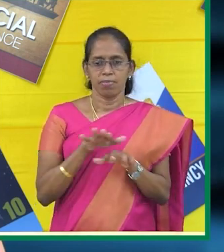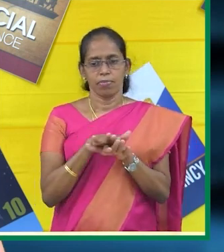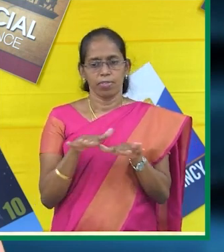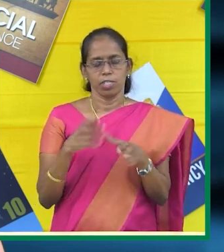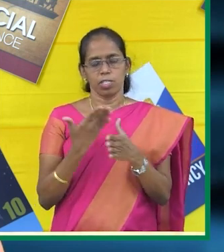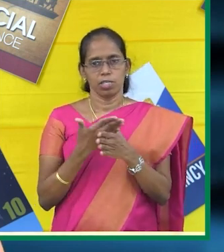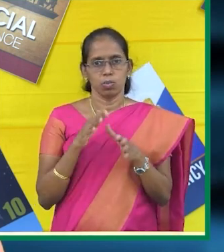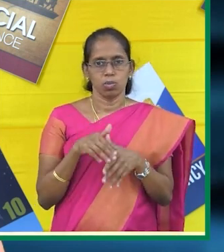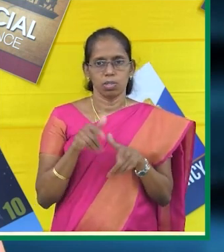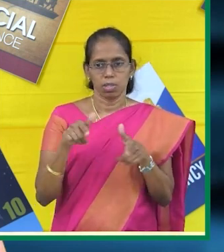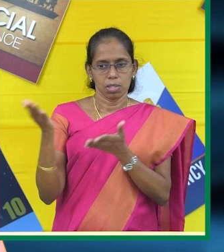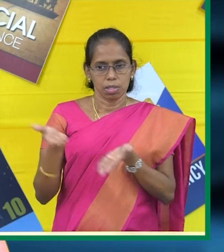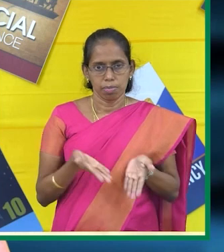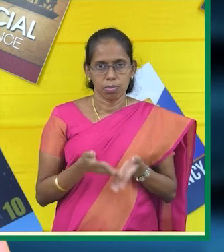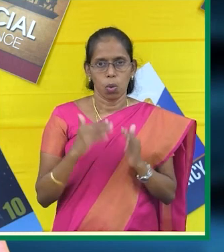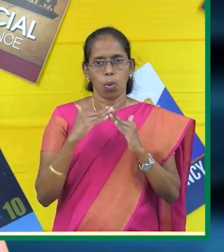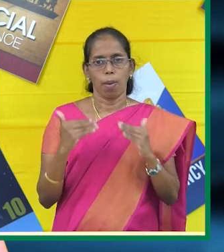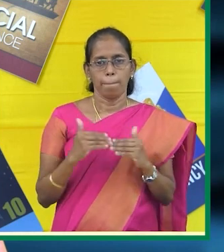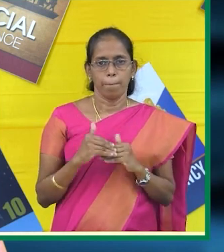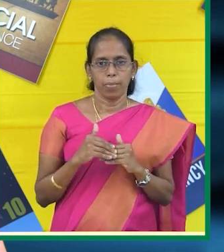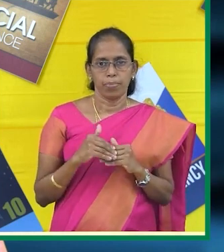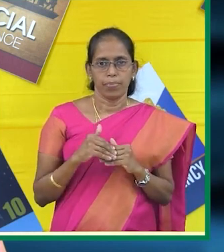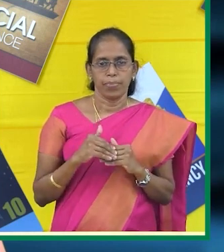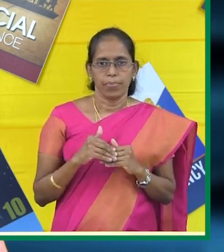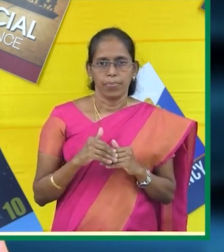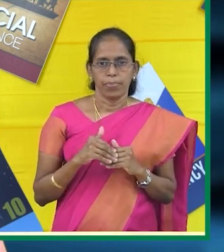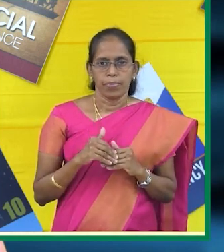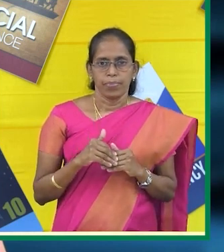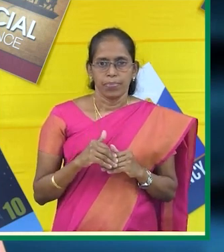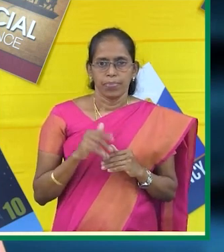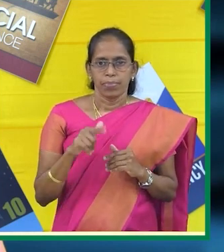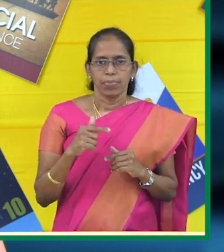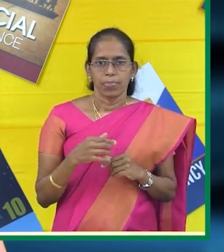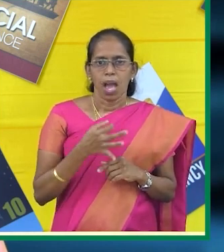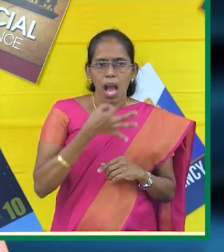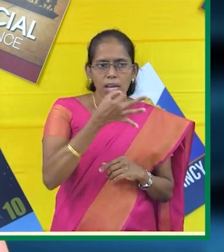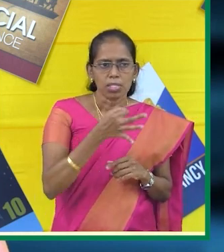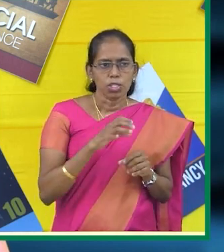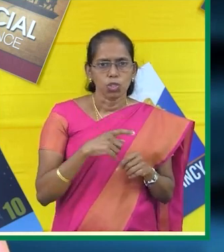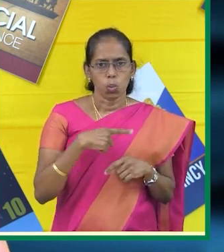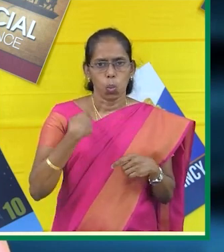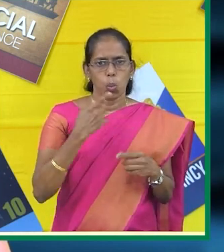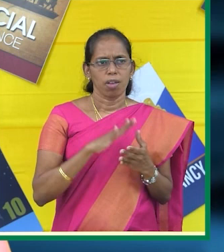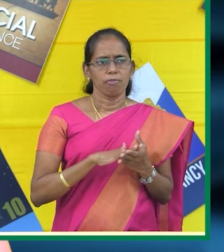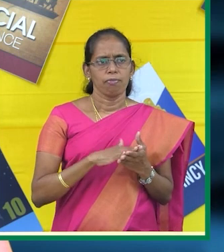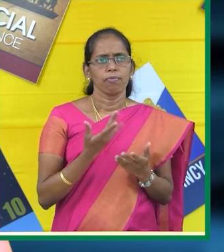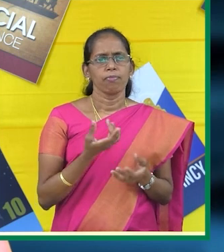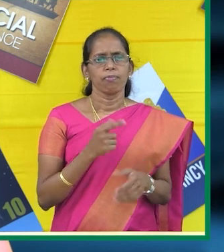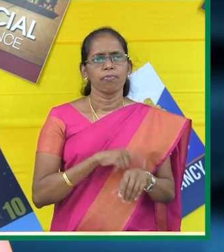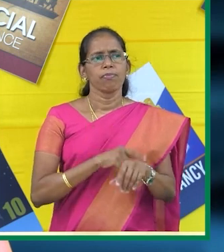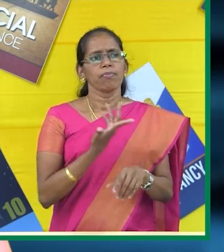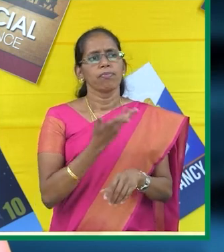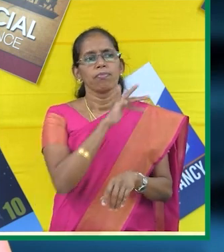work, he comes home and he asks his wife, when will